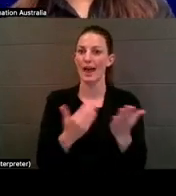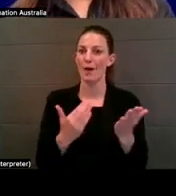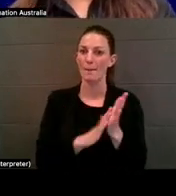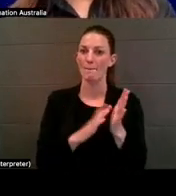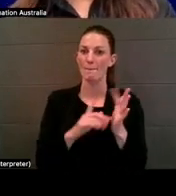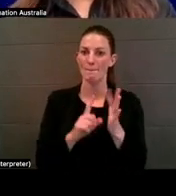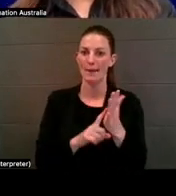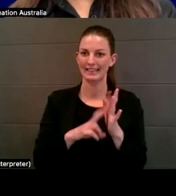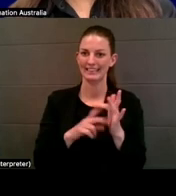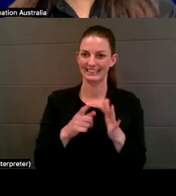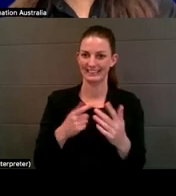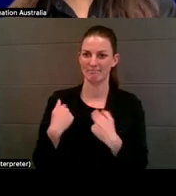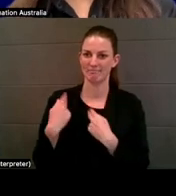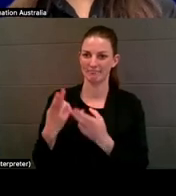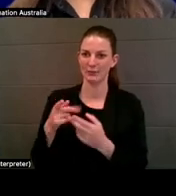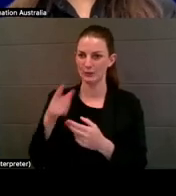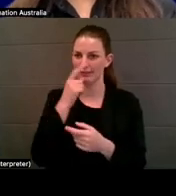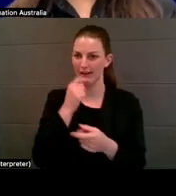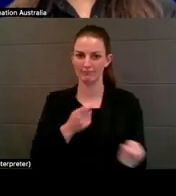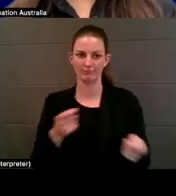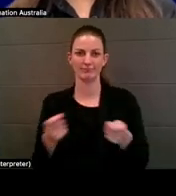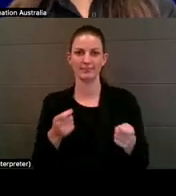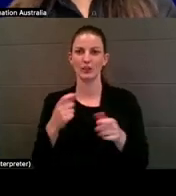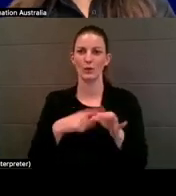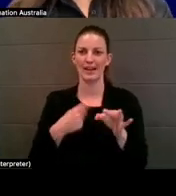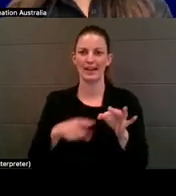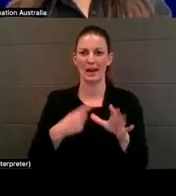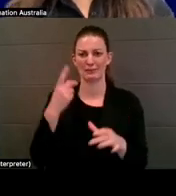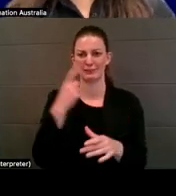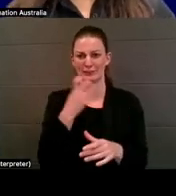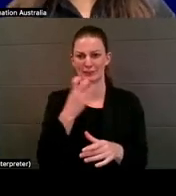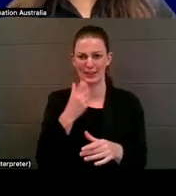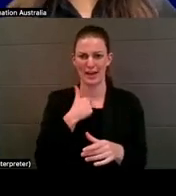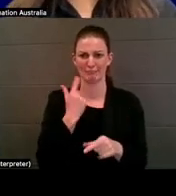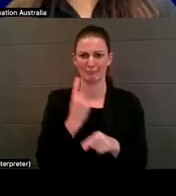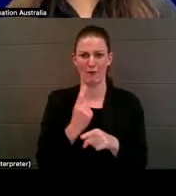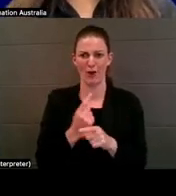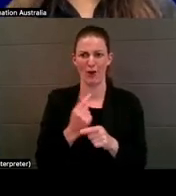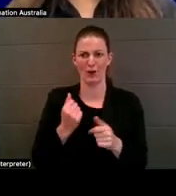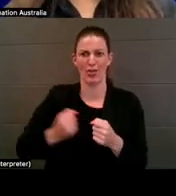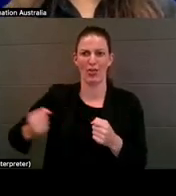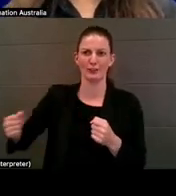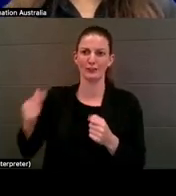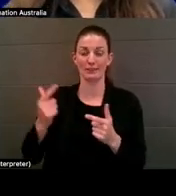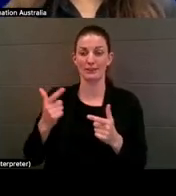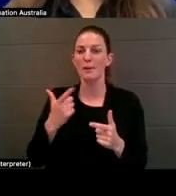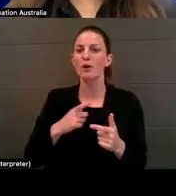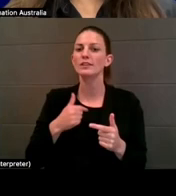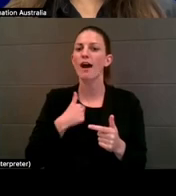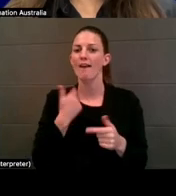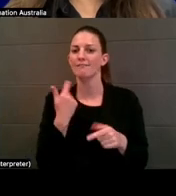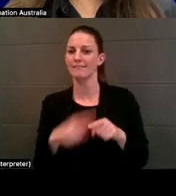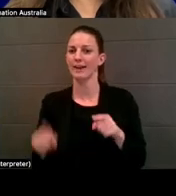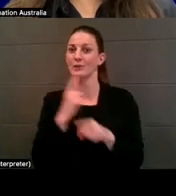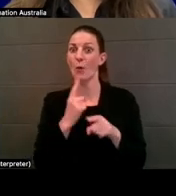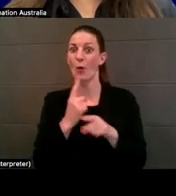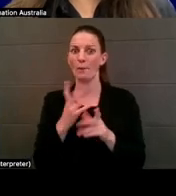sorry, Melanie. I talked too long. It's because I normally talk faster.